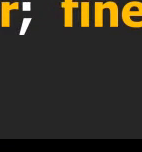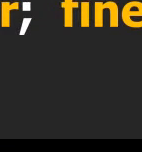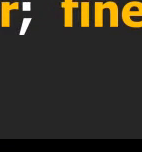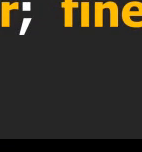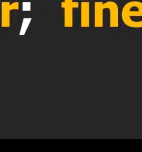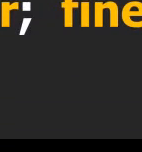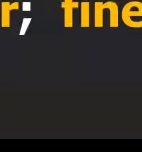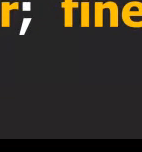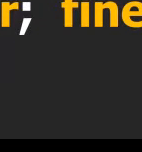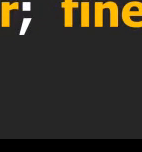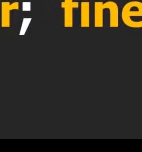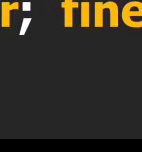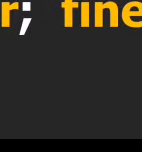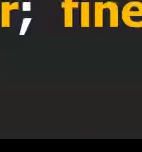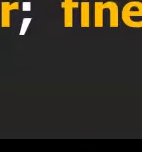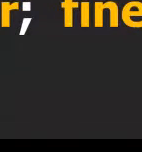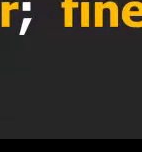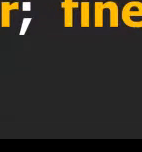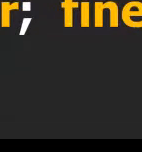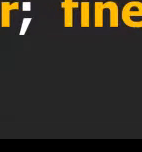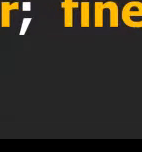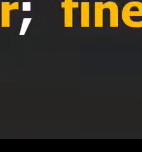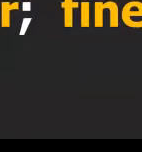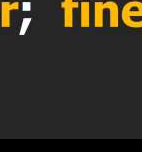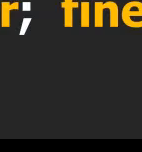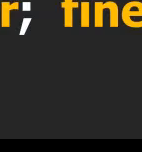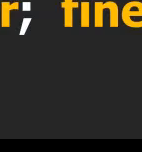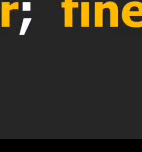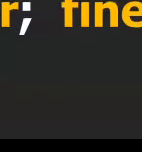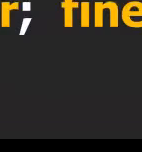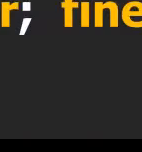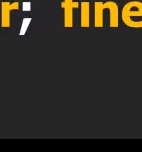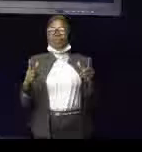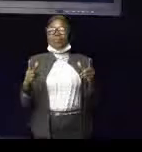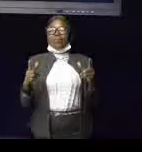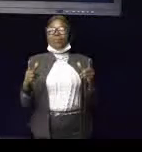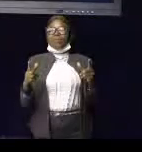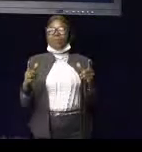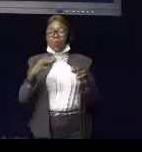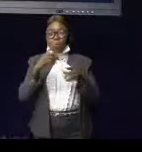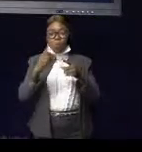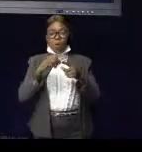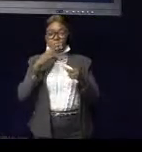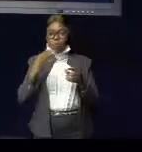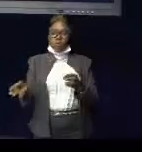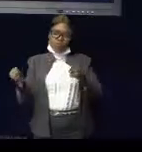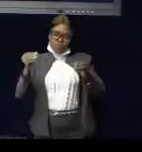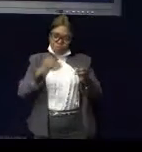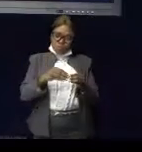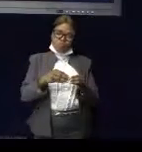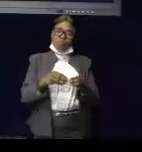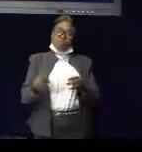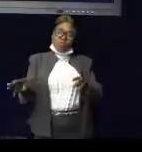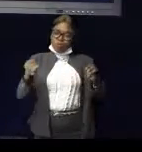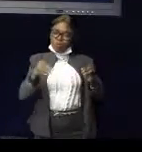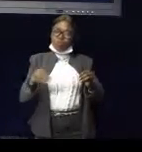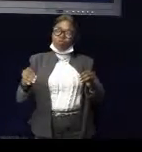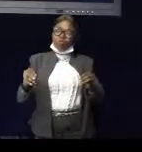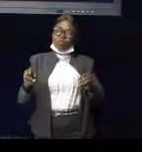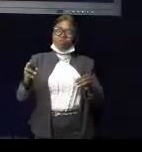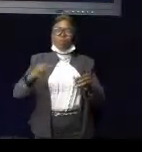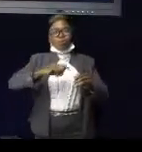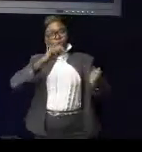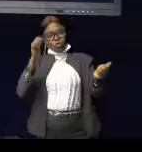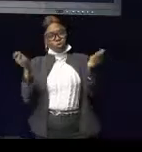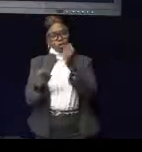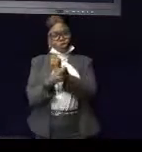degree. Look at this one, large, L-A-R-G-E. When you want to put it at the comparative, when you want